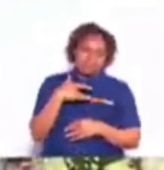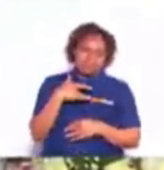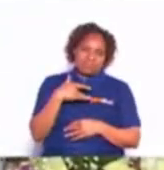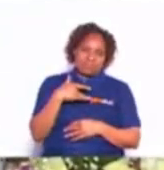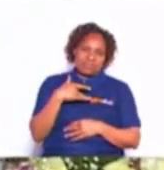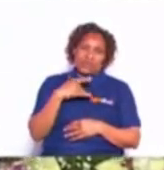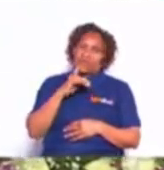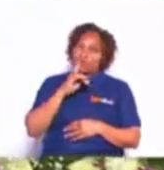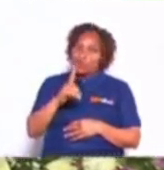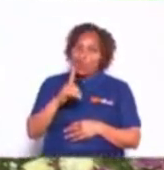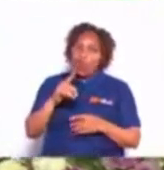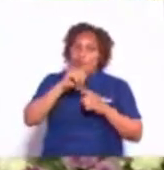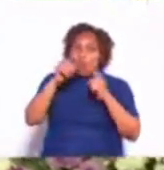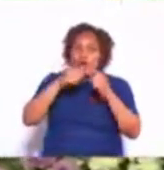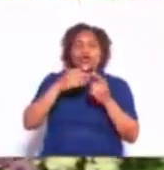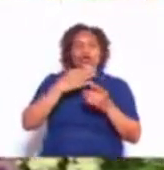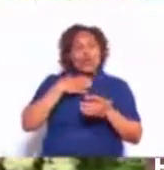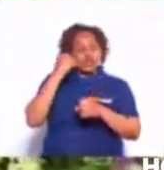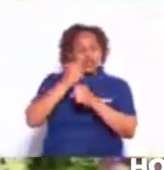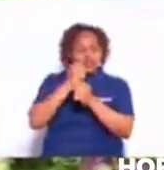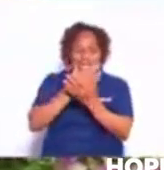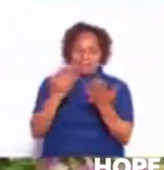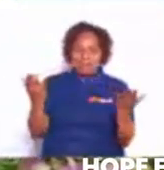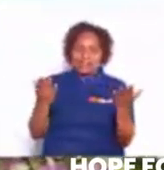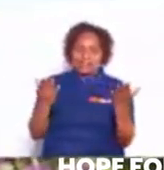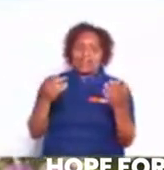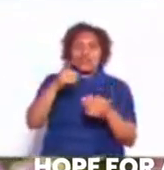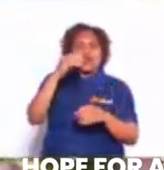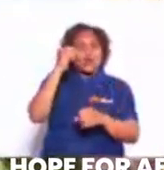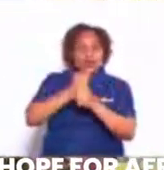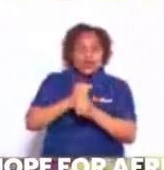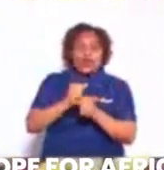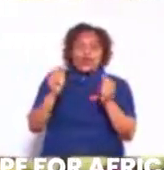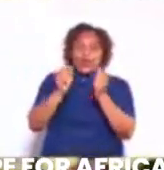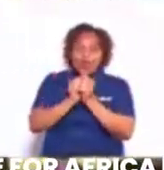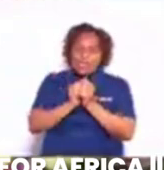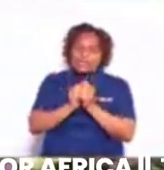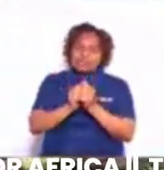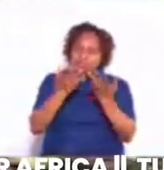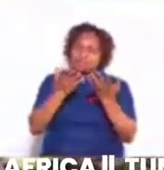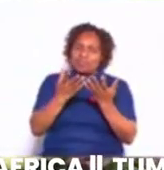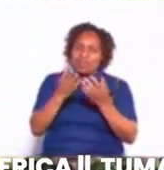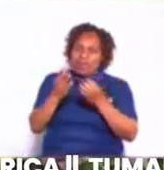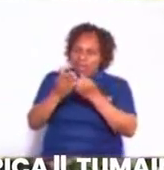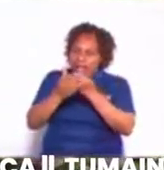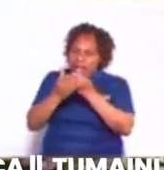So when you actually want to do something, you will do it with precautions.